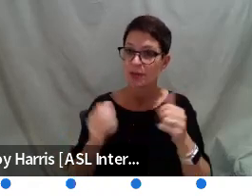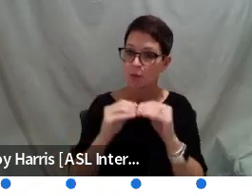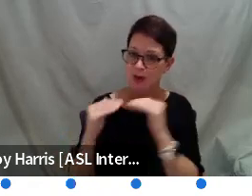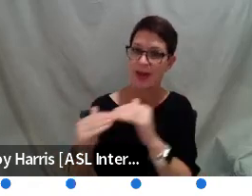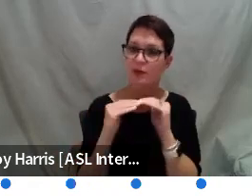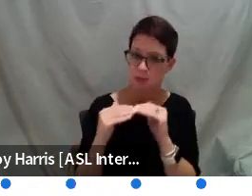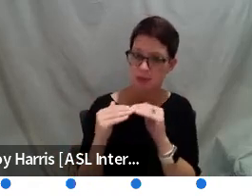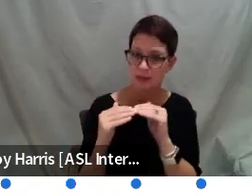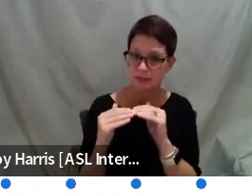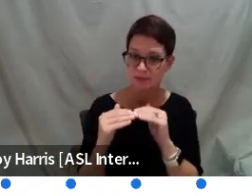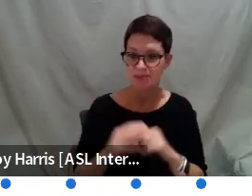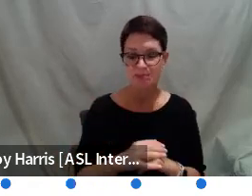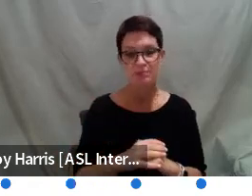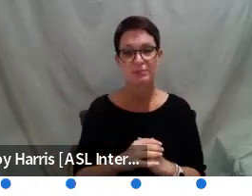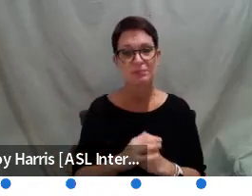equitably.